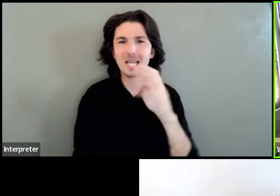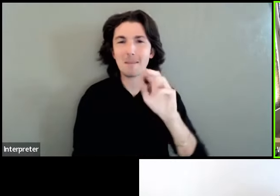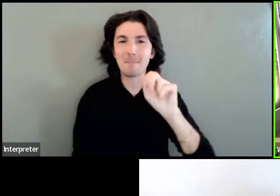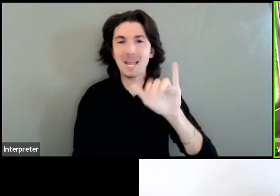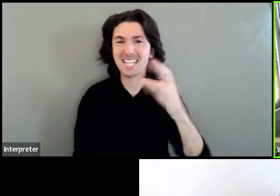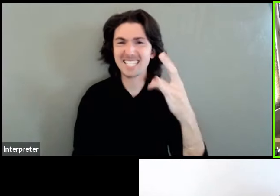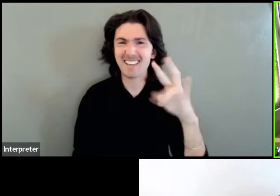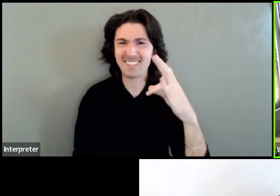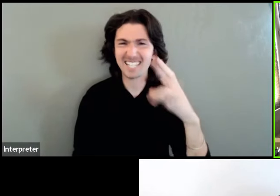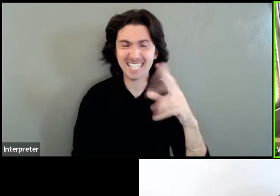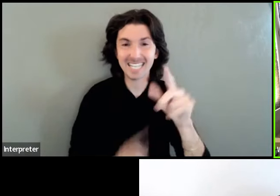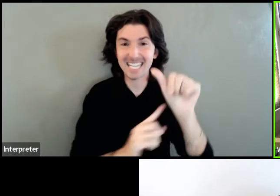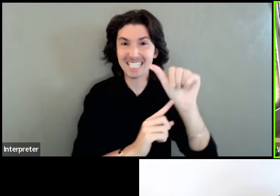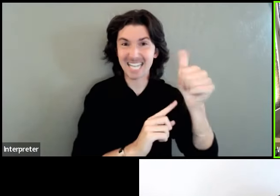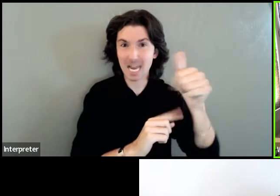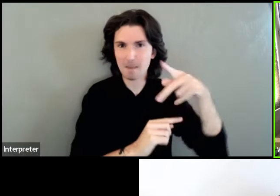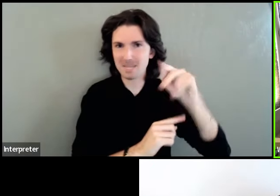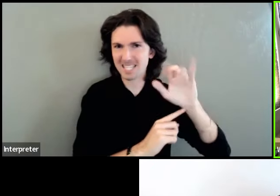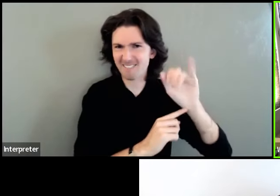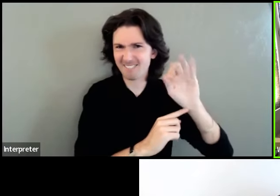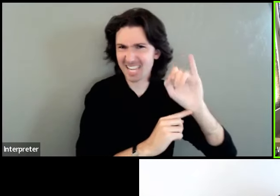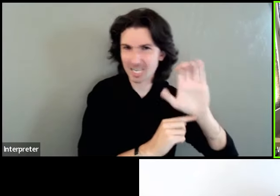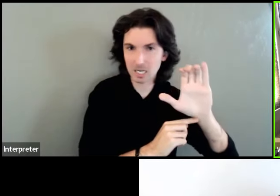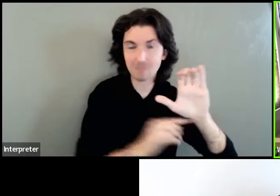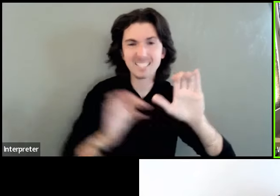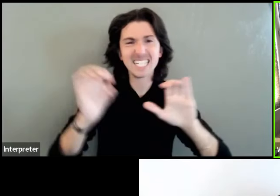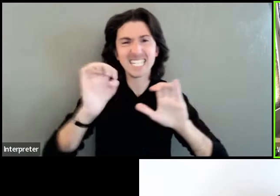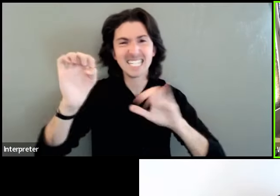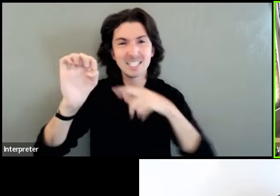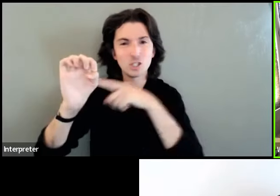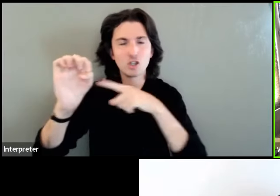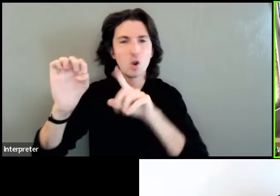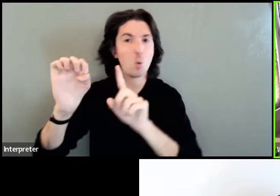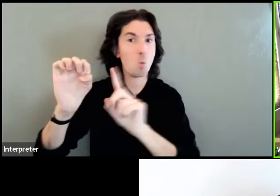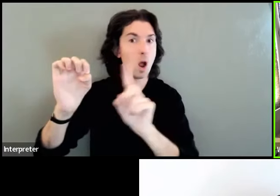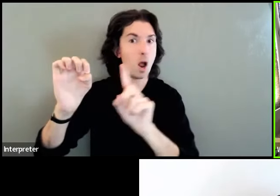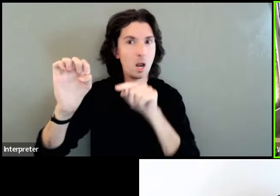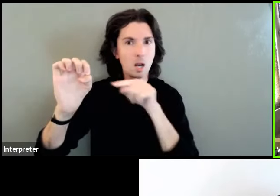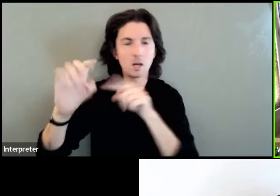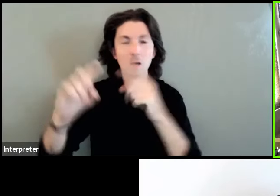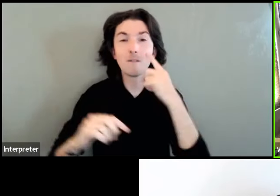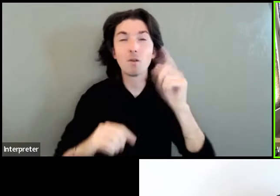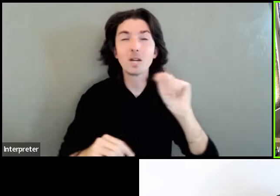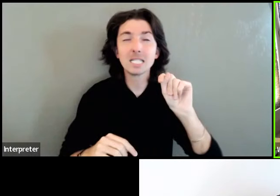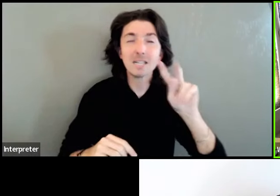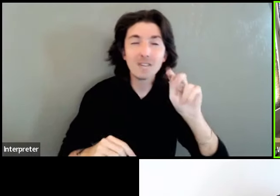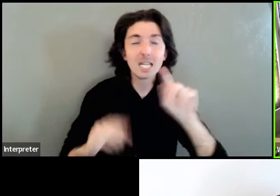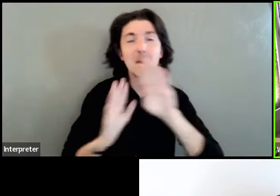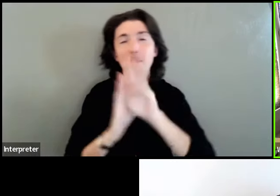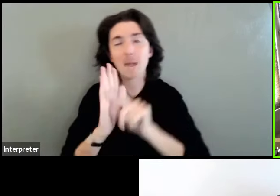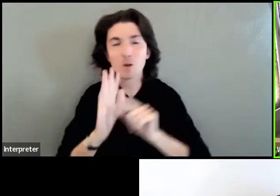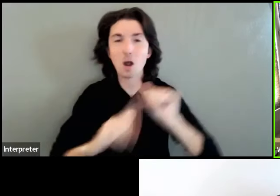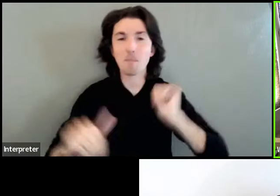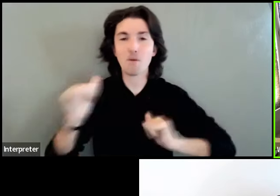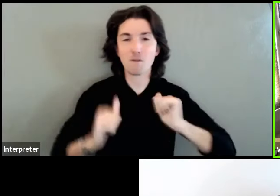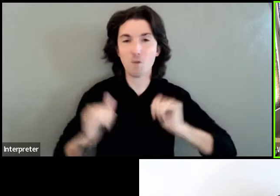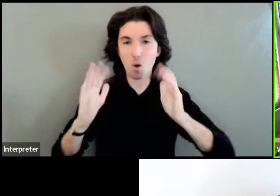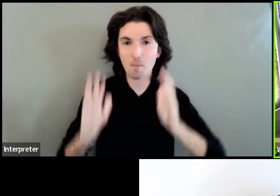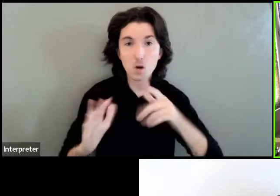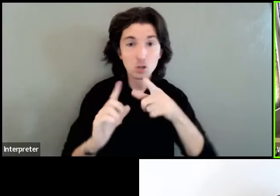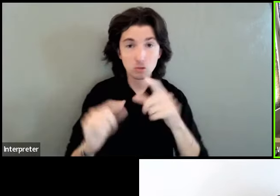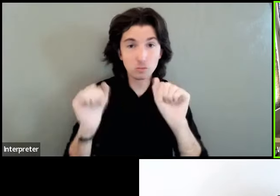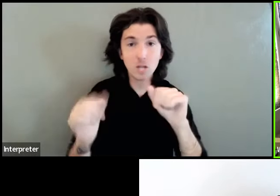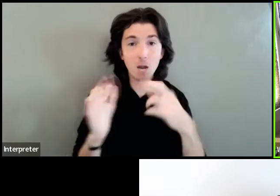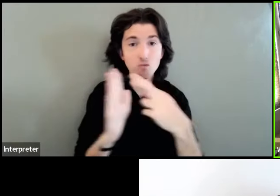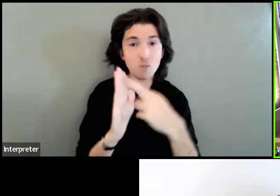1 p.m. Eastern for meals and NDBs for TV theatrical background performers. You can register for that